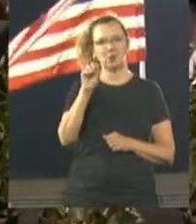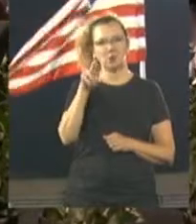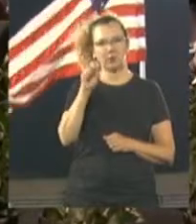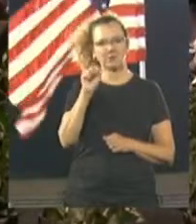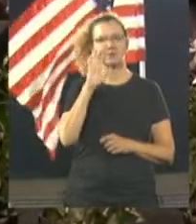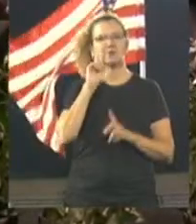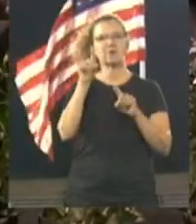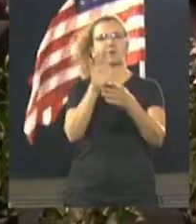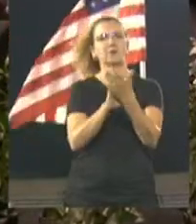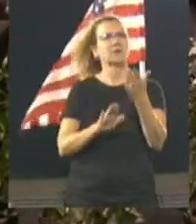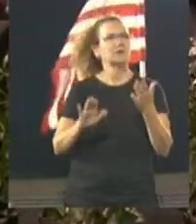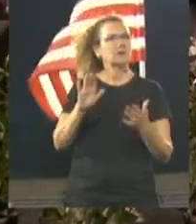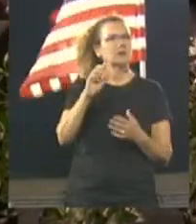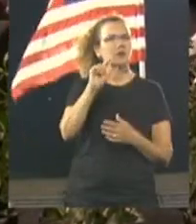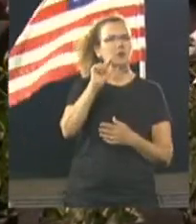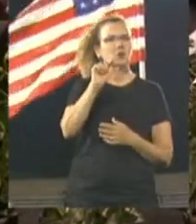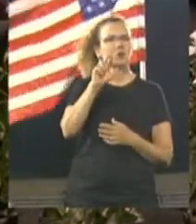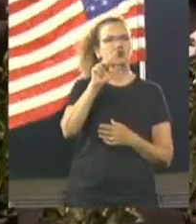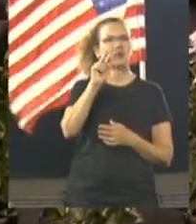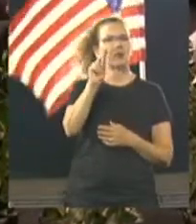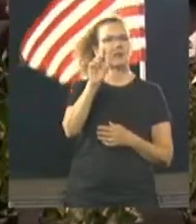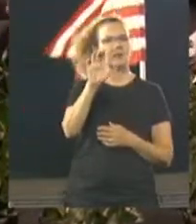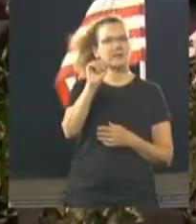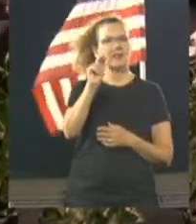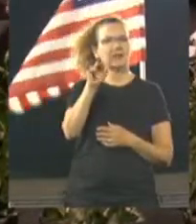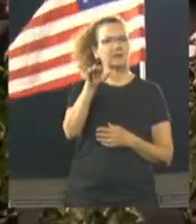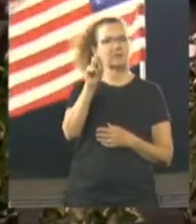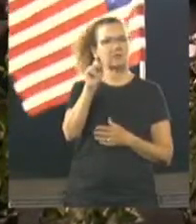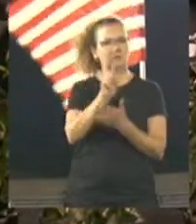attending Grand Canyon University.